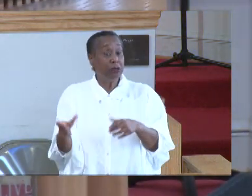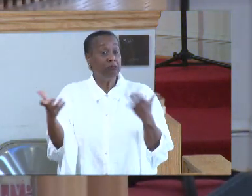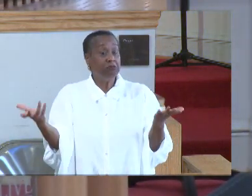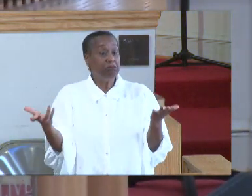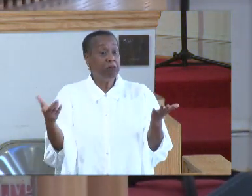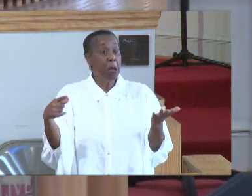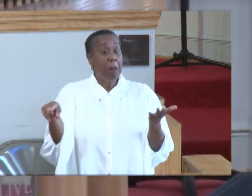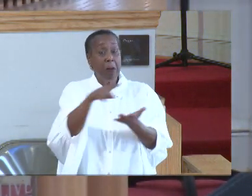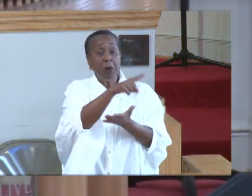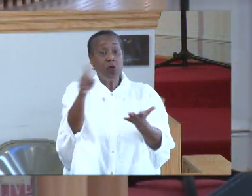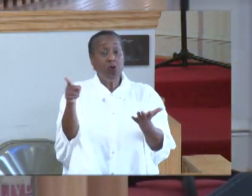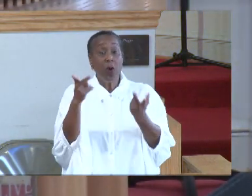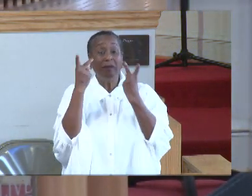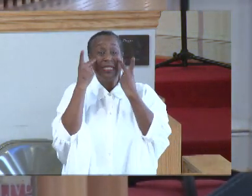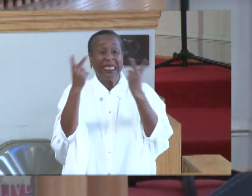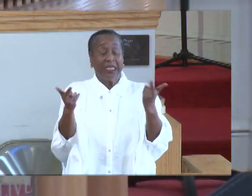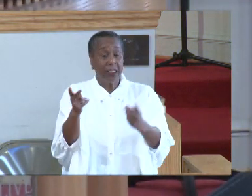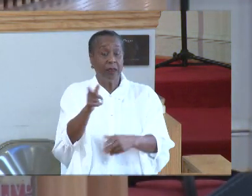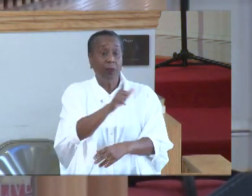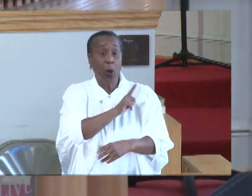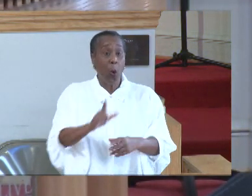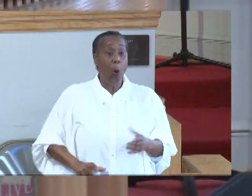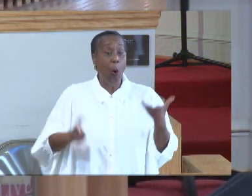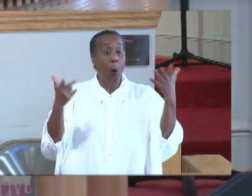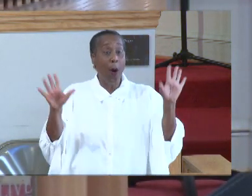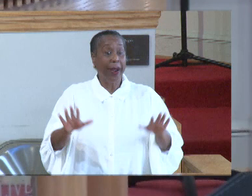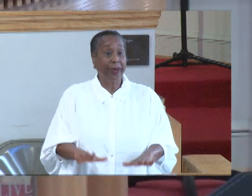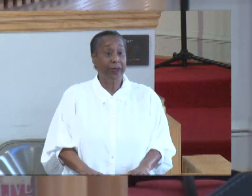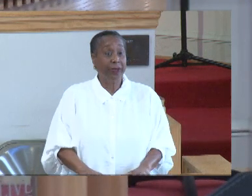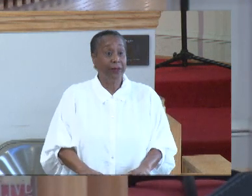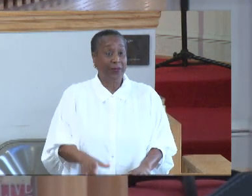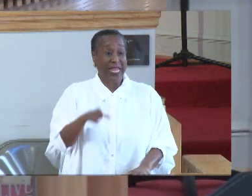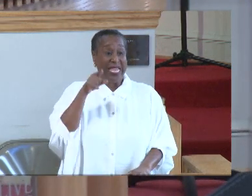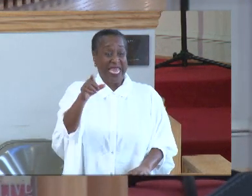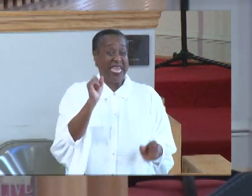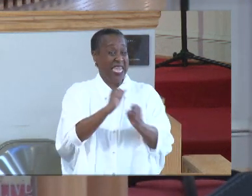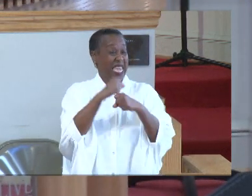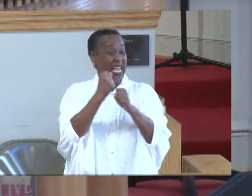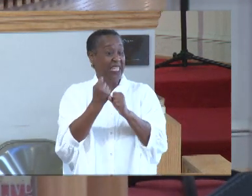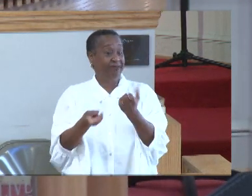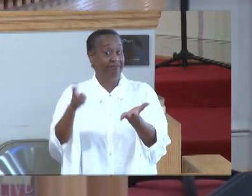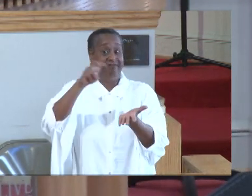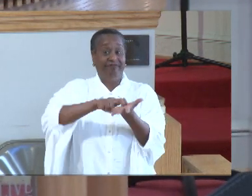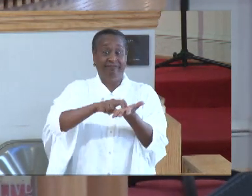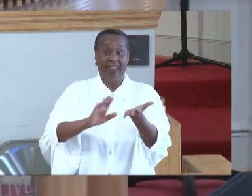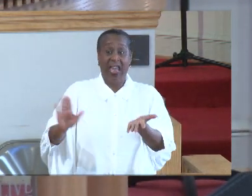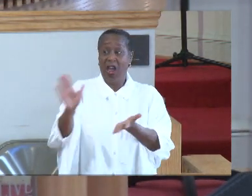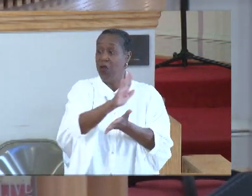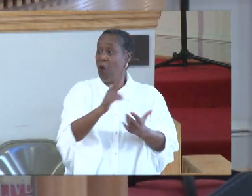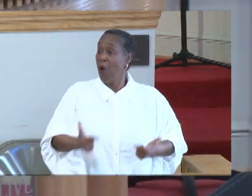that seen the Lord, for he has risen in your life